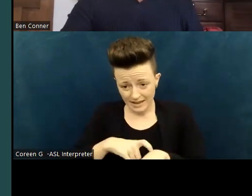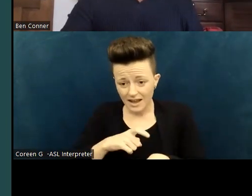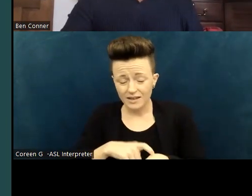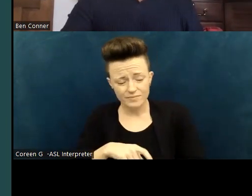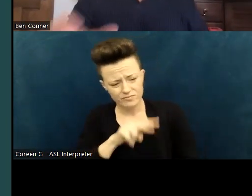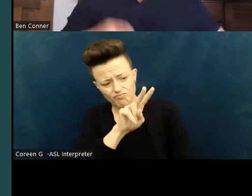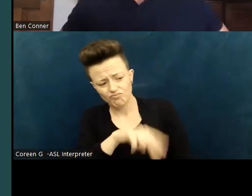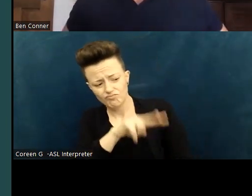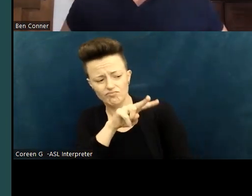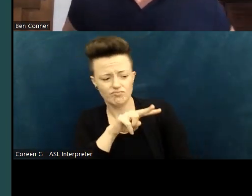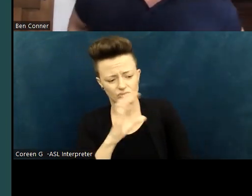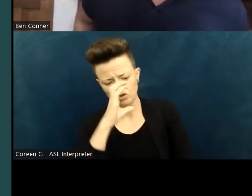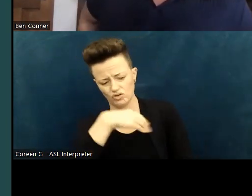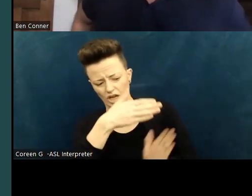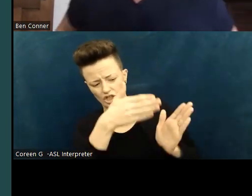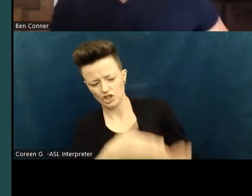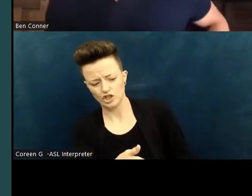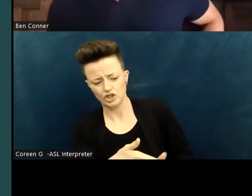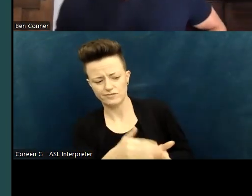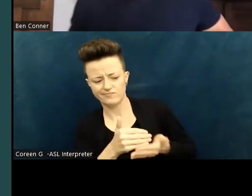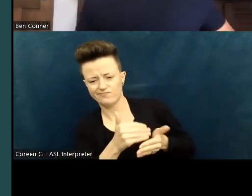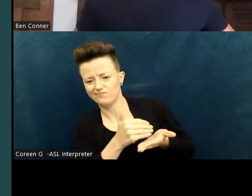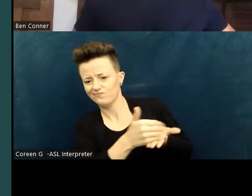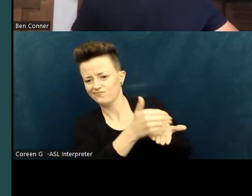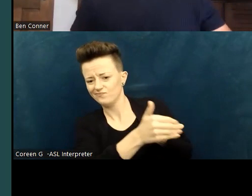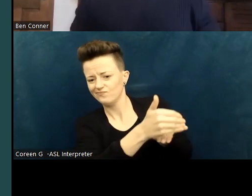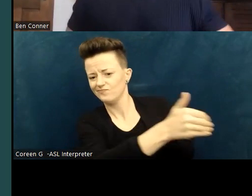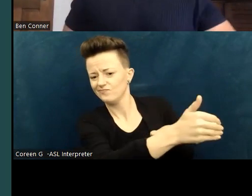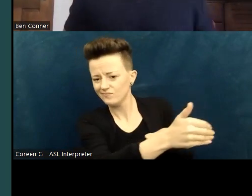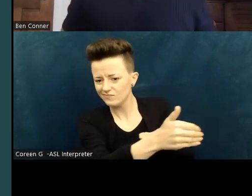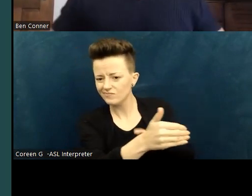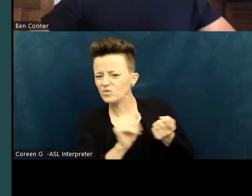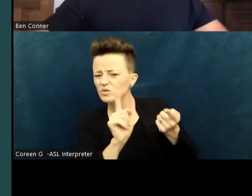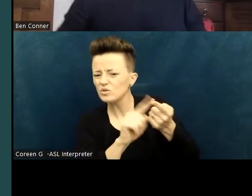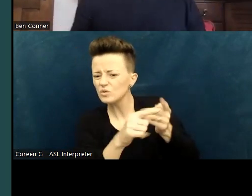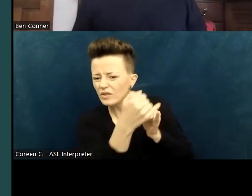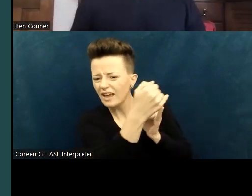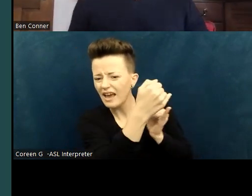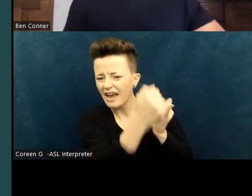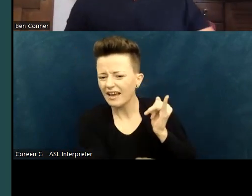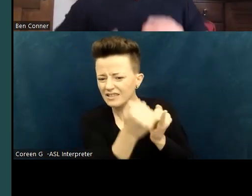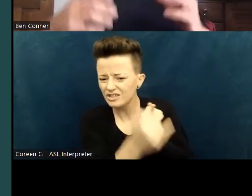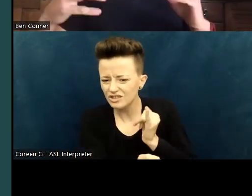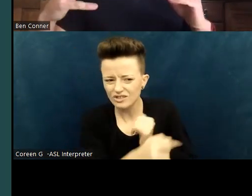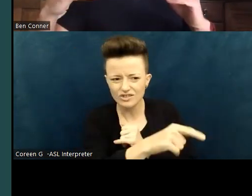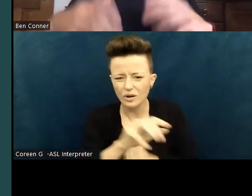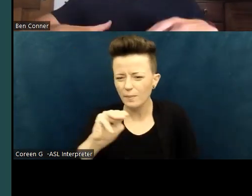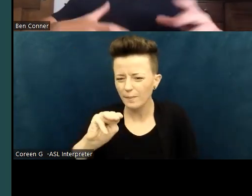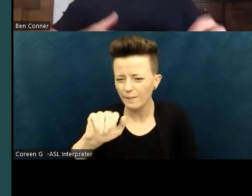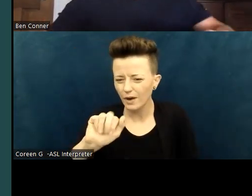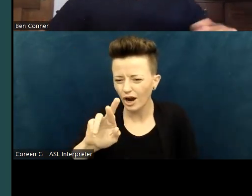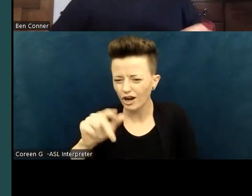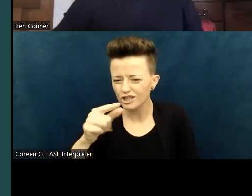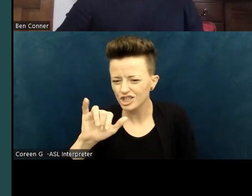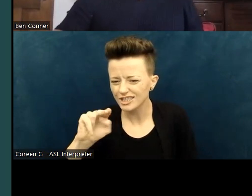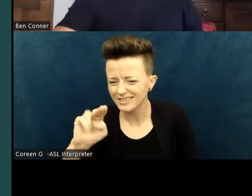stranger. This next slide has an image of water with